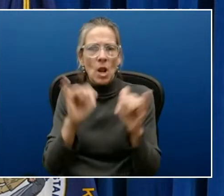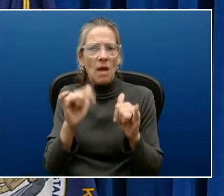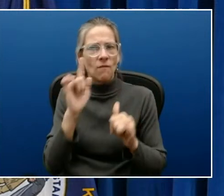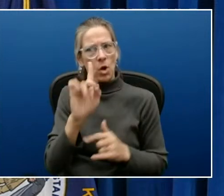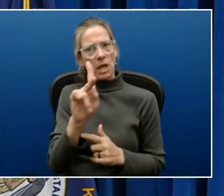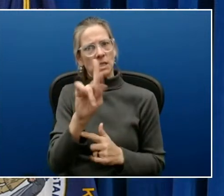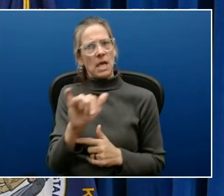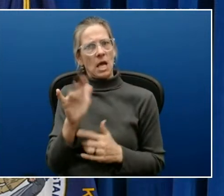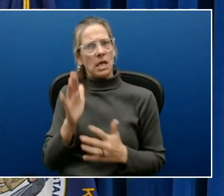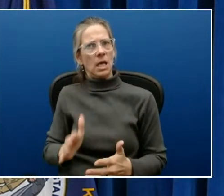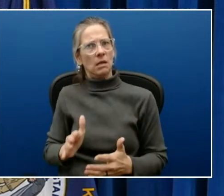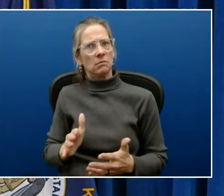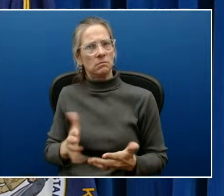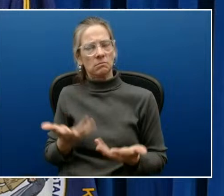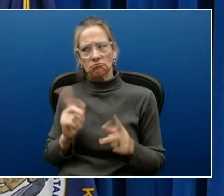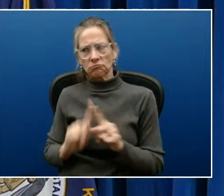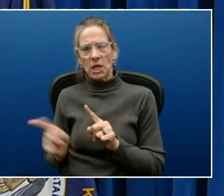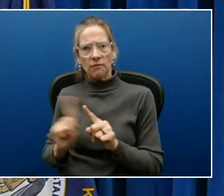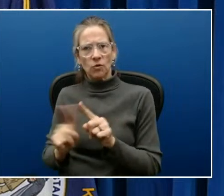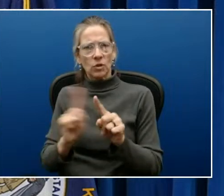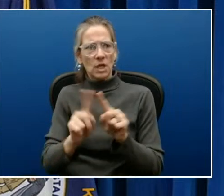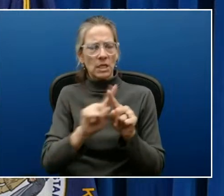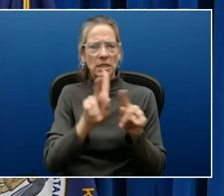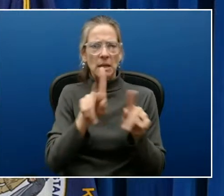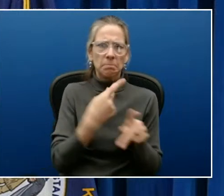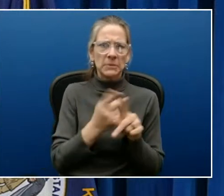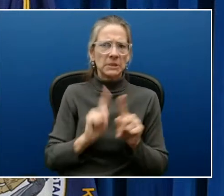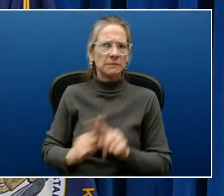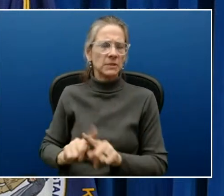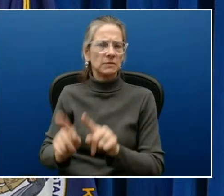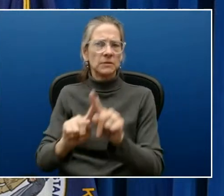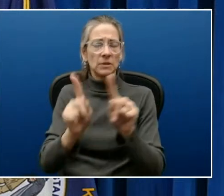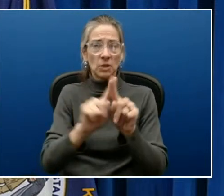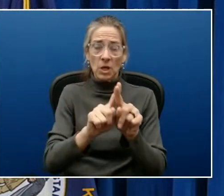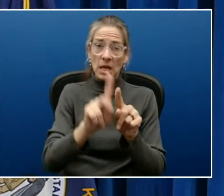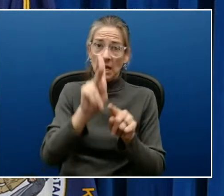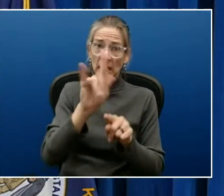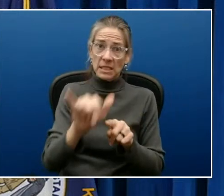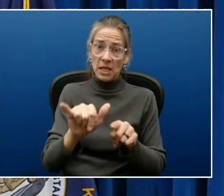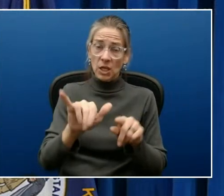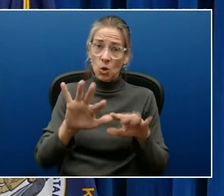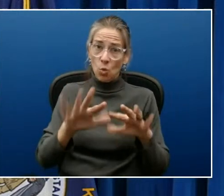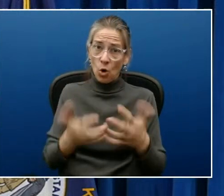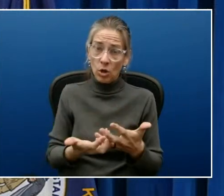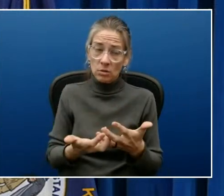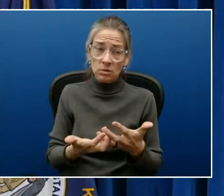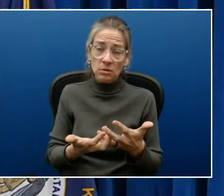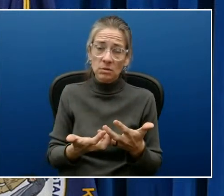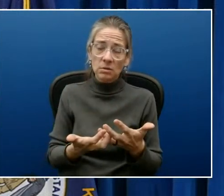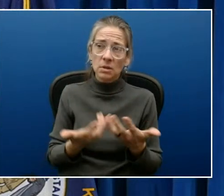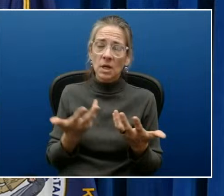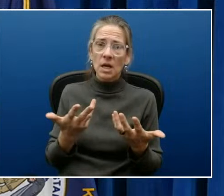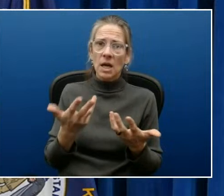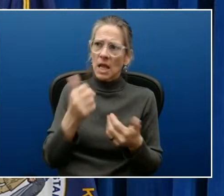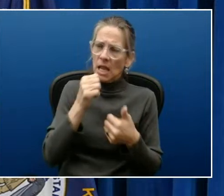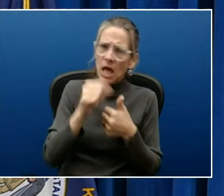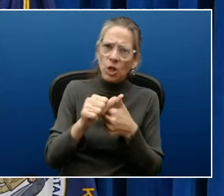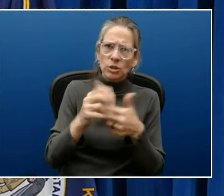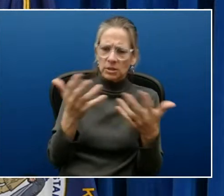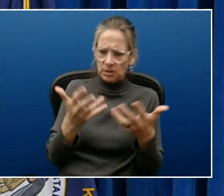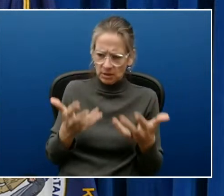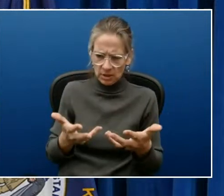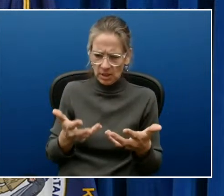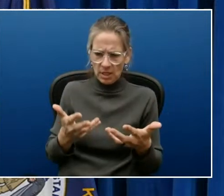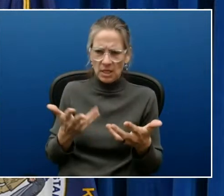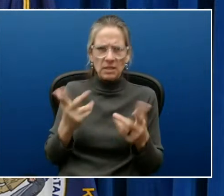in all our shapes and colors. The world of Kentucky letters is as various as our state's